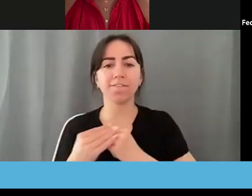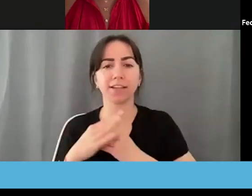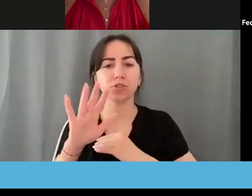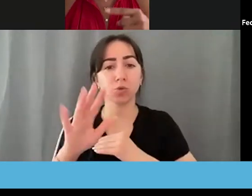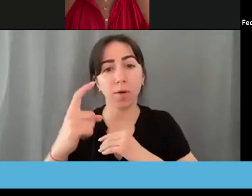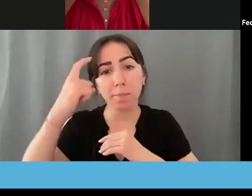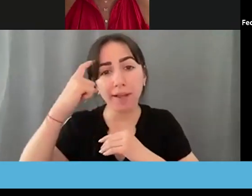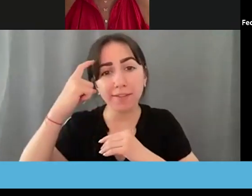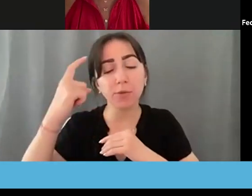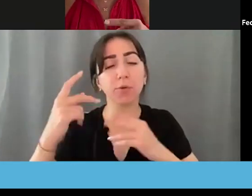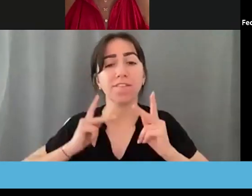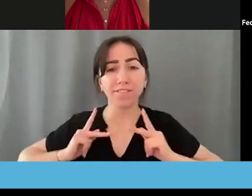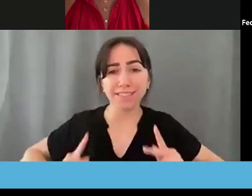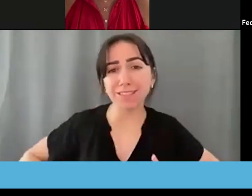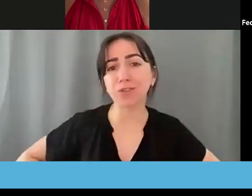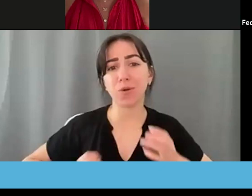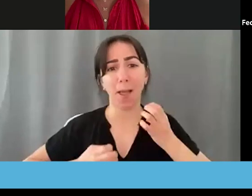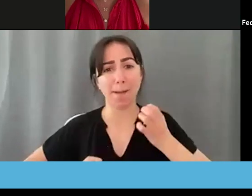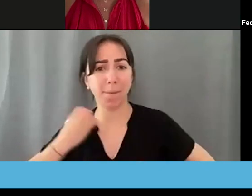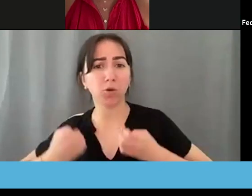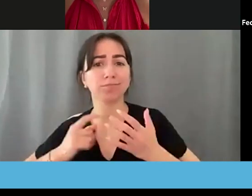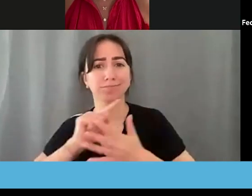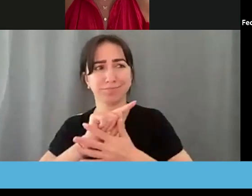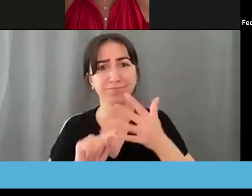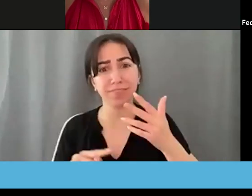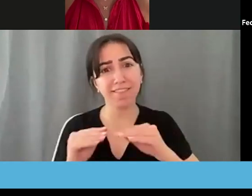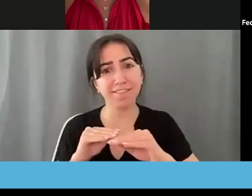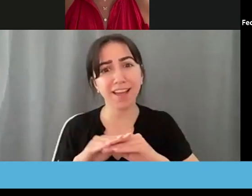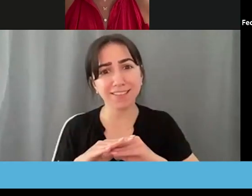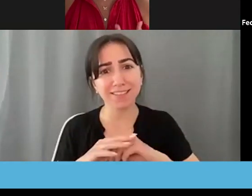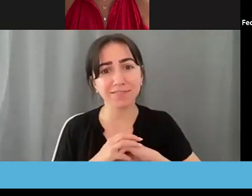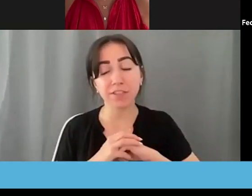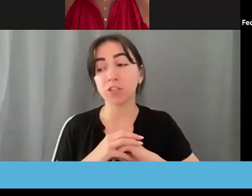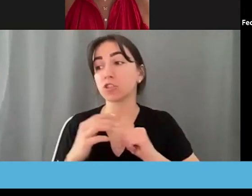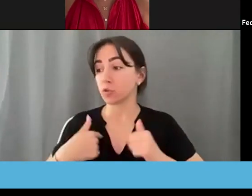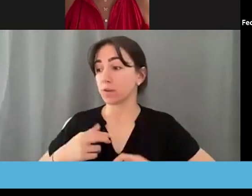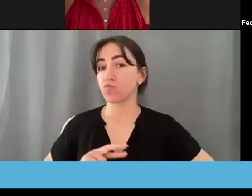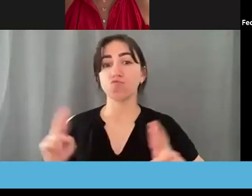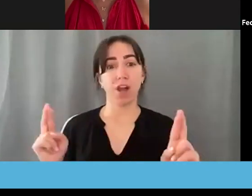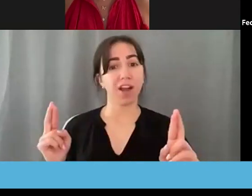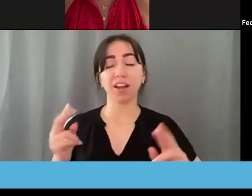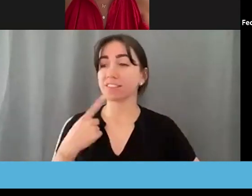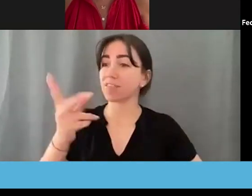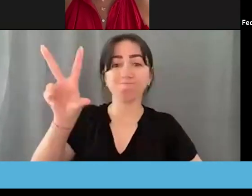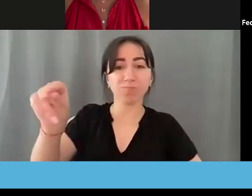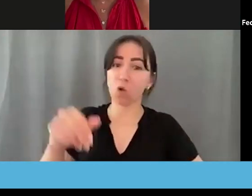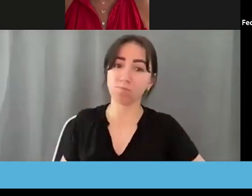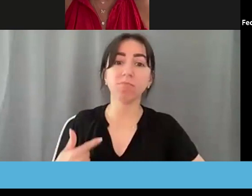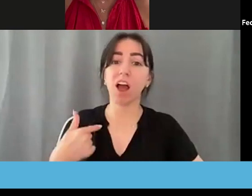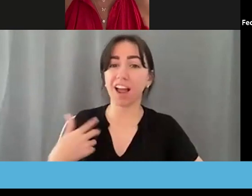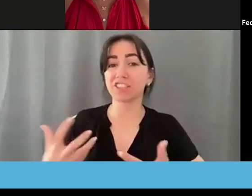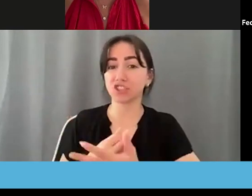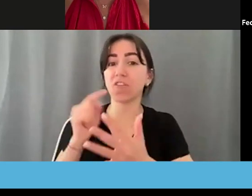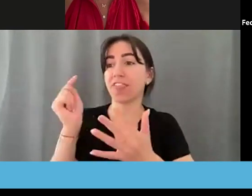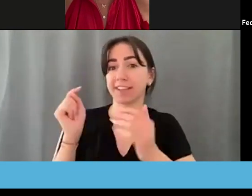you mentally, physically, emotionally, all of that. So having the courage to stand up and say, no, this is what I